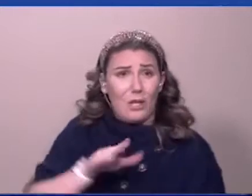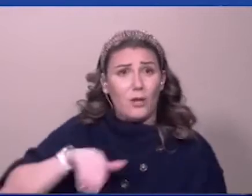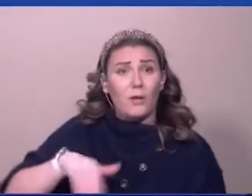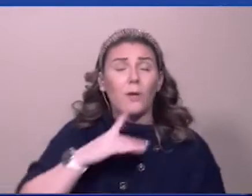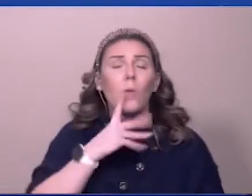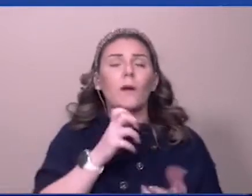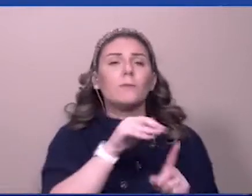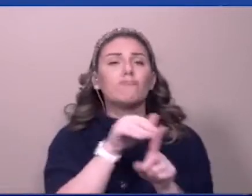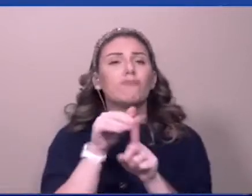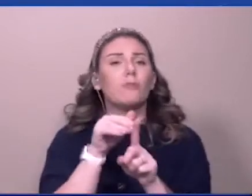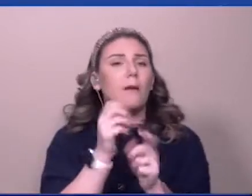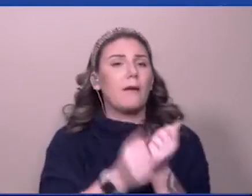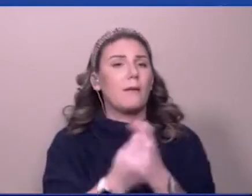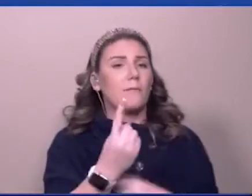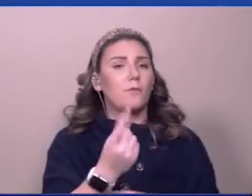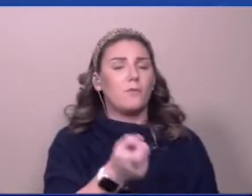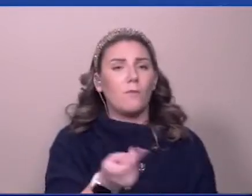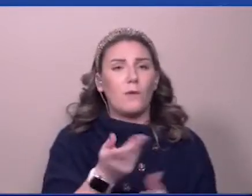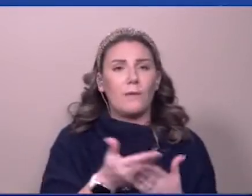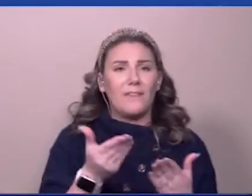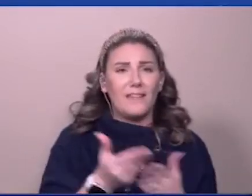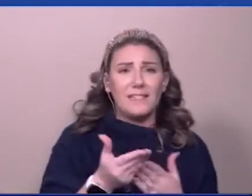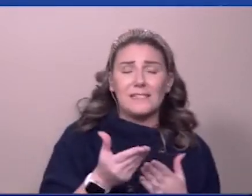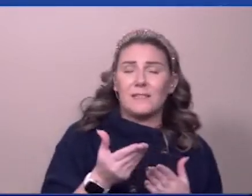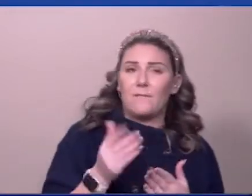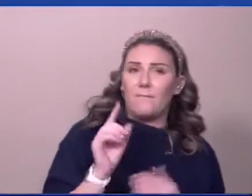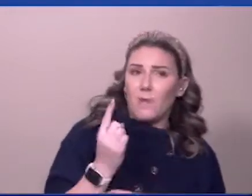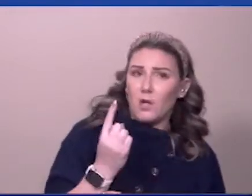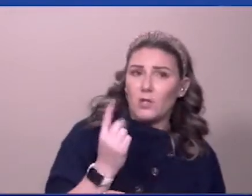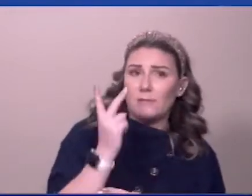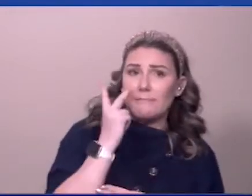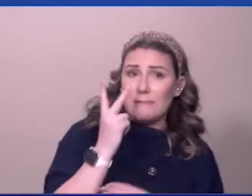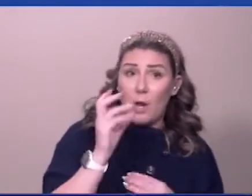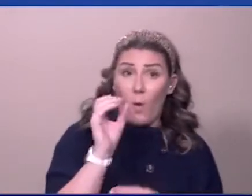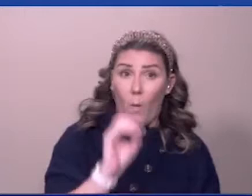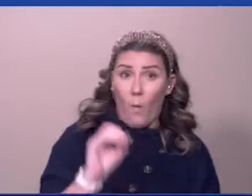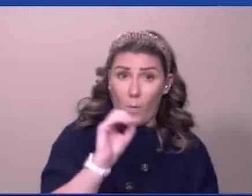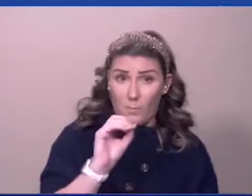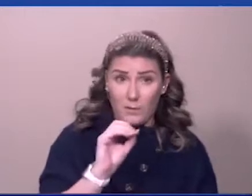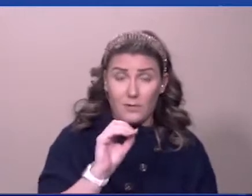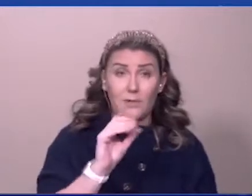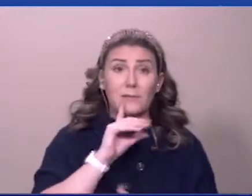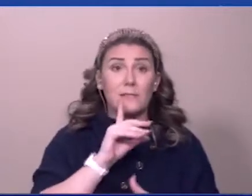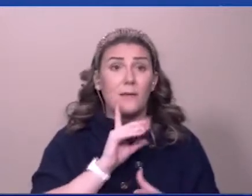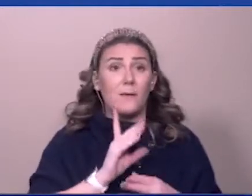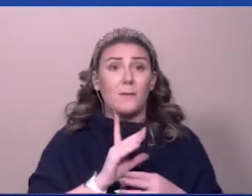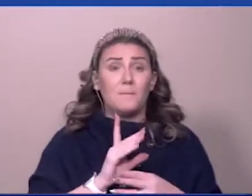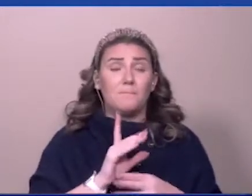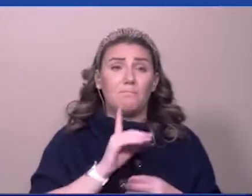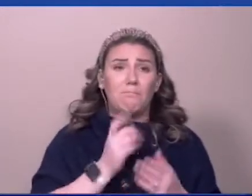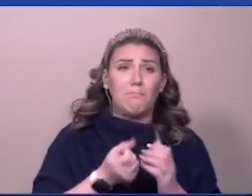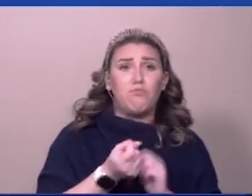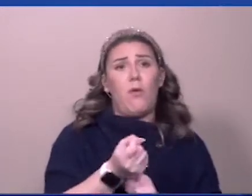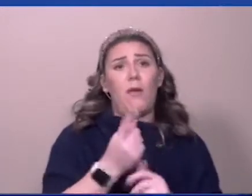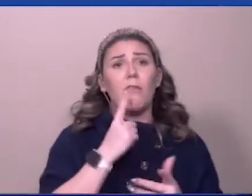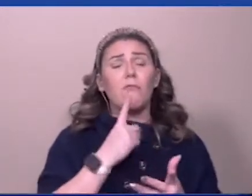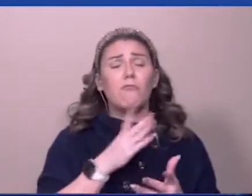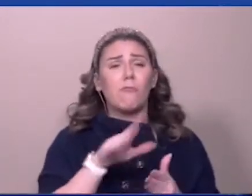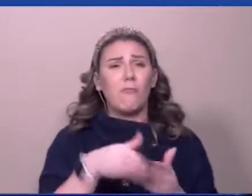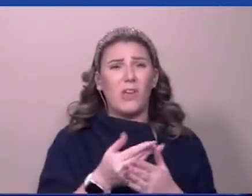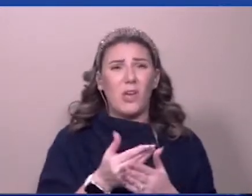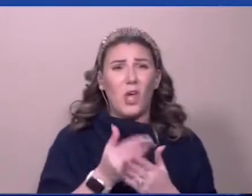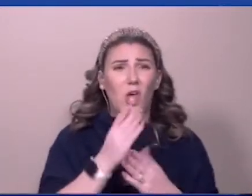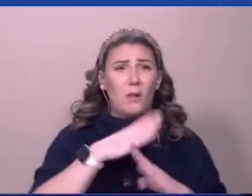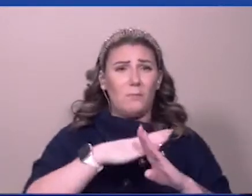of things. Number one, we have seen Omicron itself evade immunity. And so there's really, we don't know if